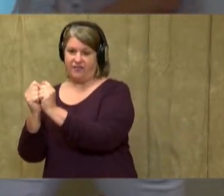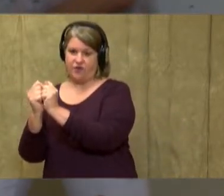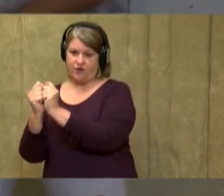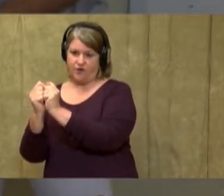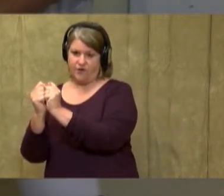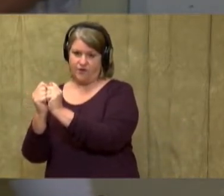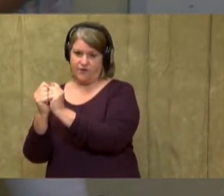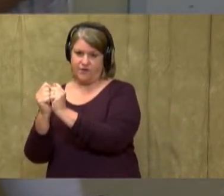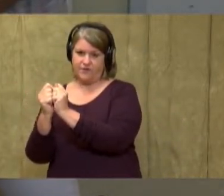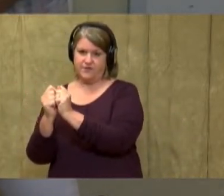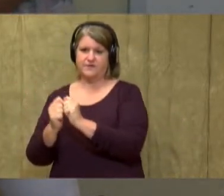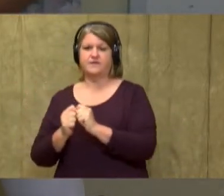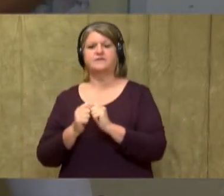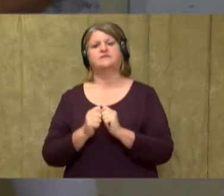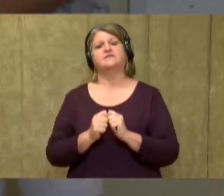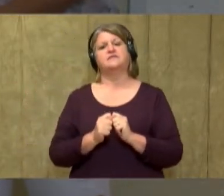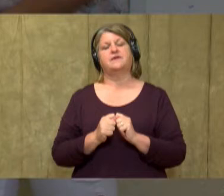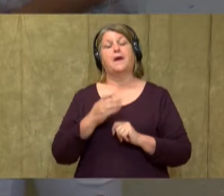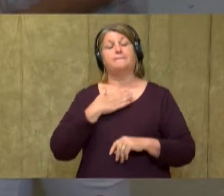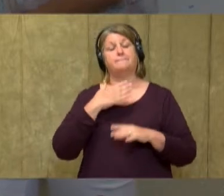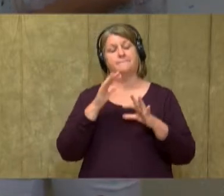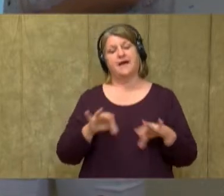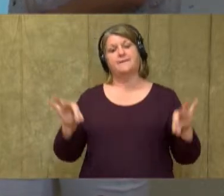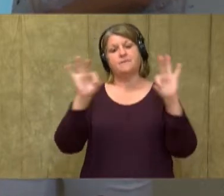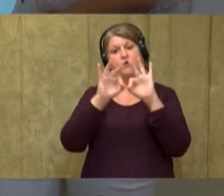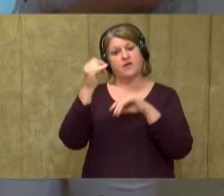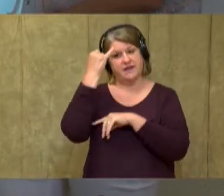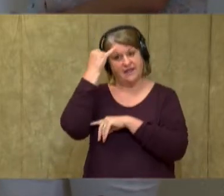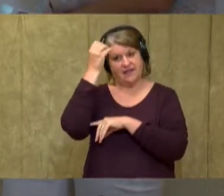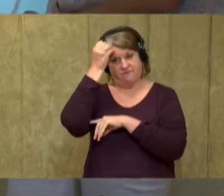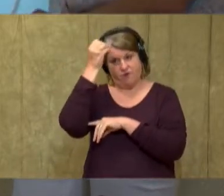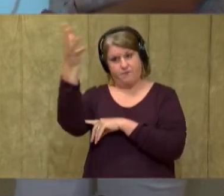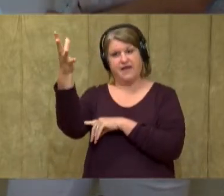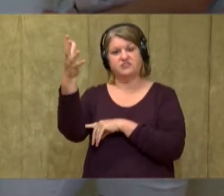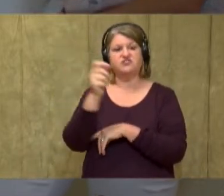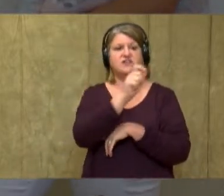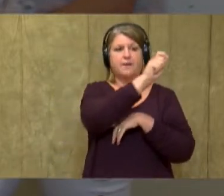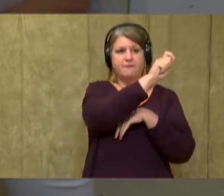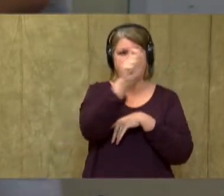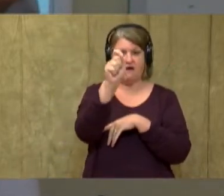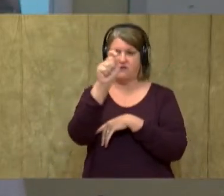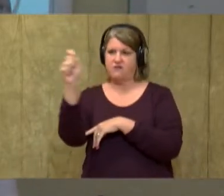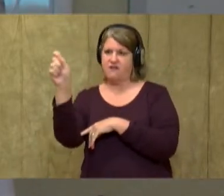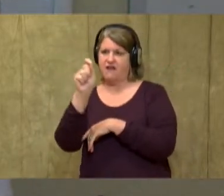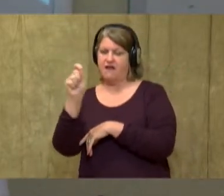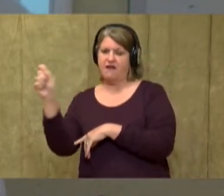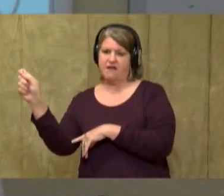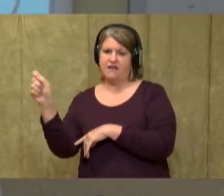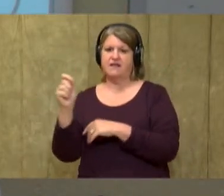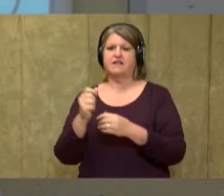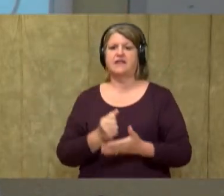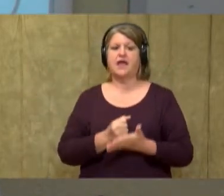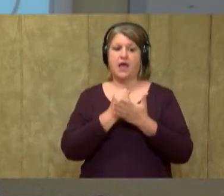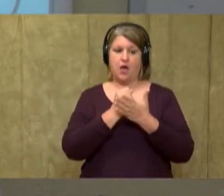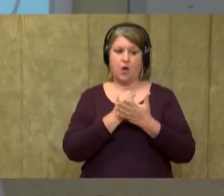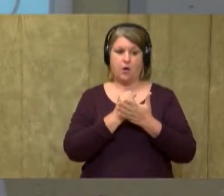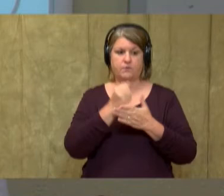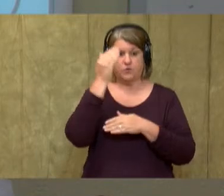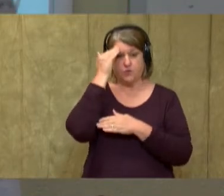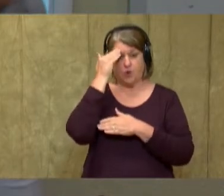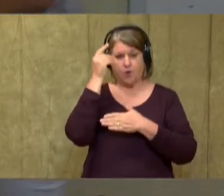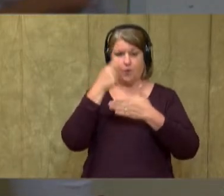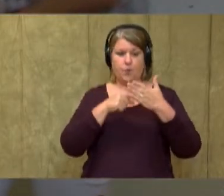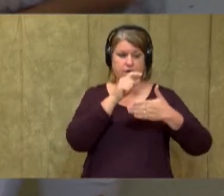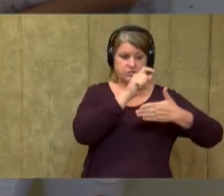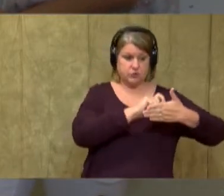I'm going to underline my important information to help you fill in your equation.